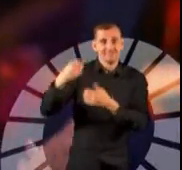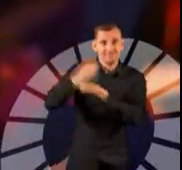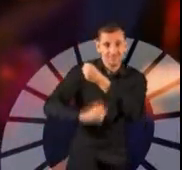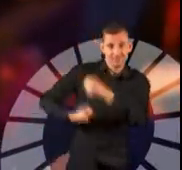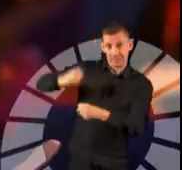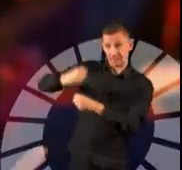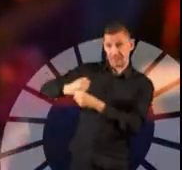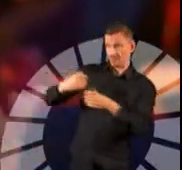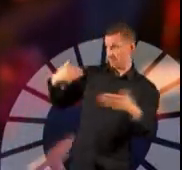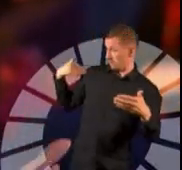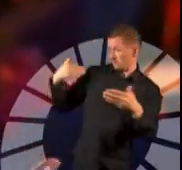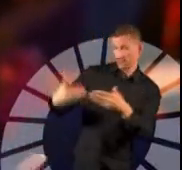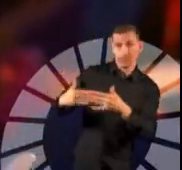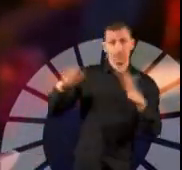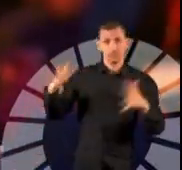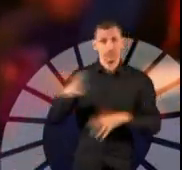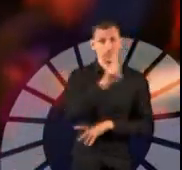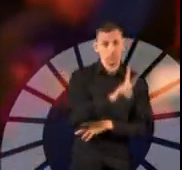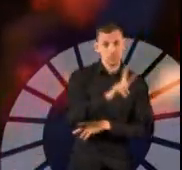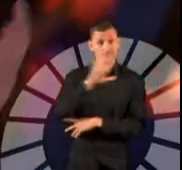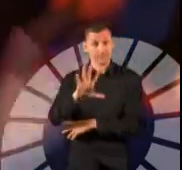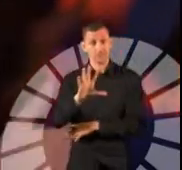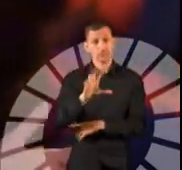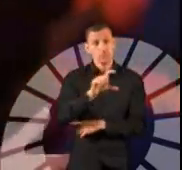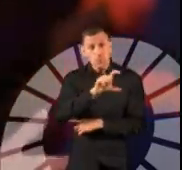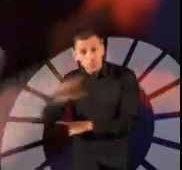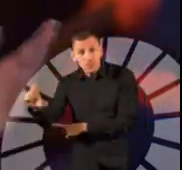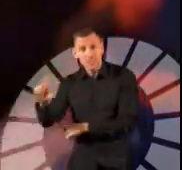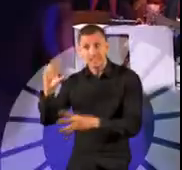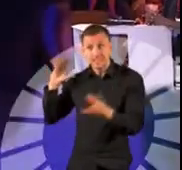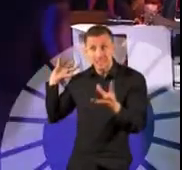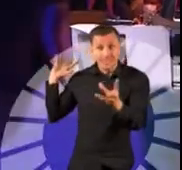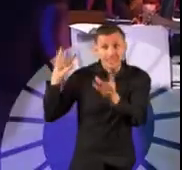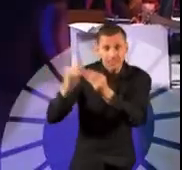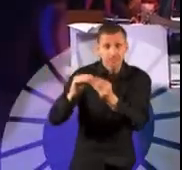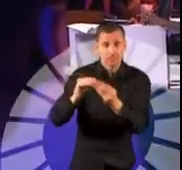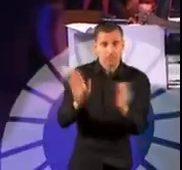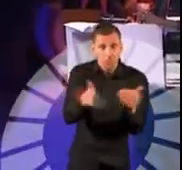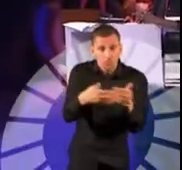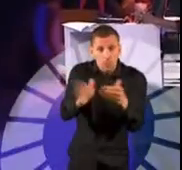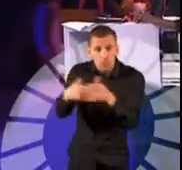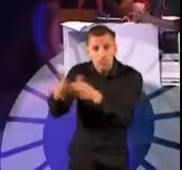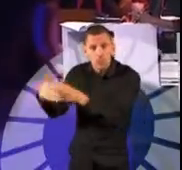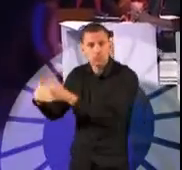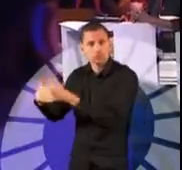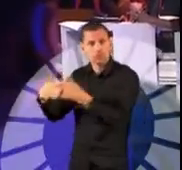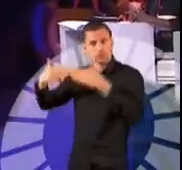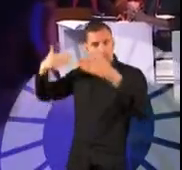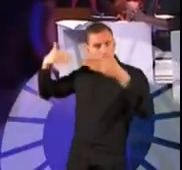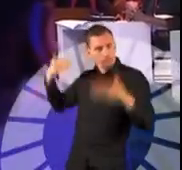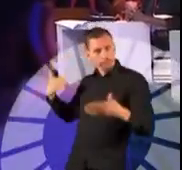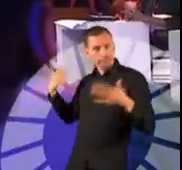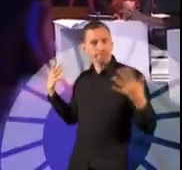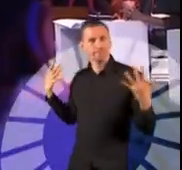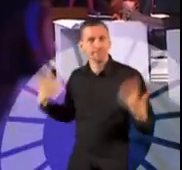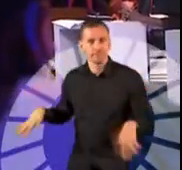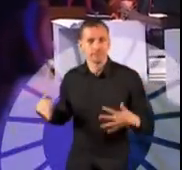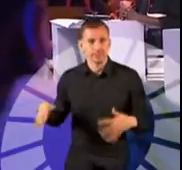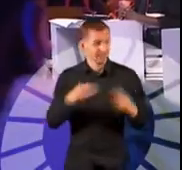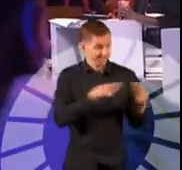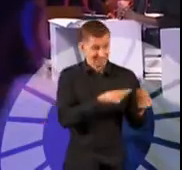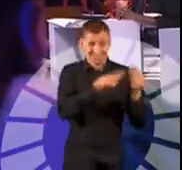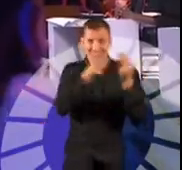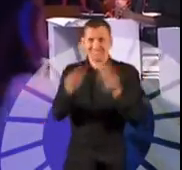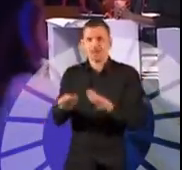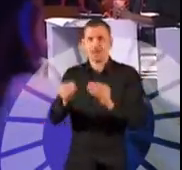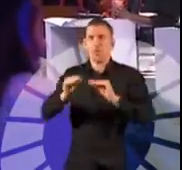it's, of course, it's the most vulnerable people who were impacted by the closure of schools. And so there is a real risk